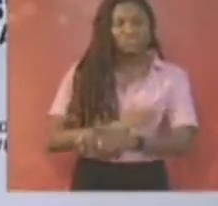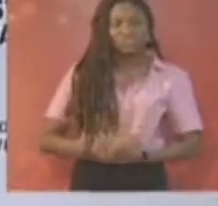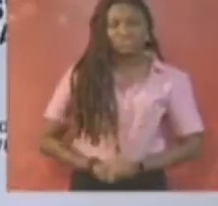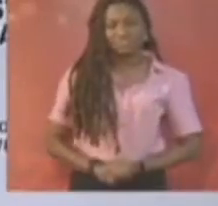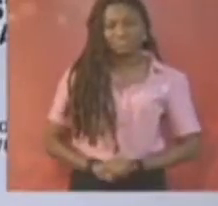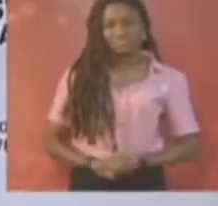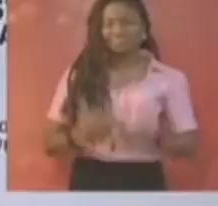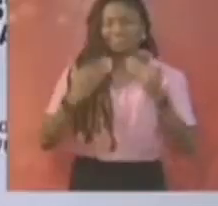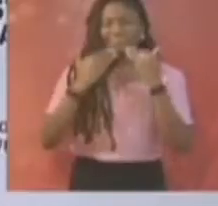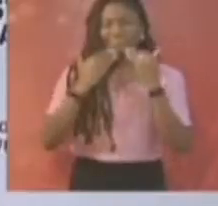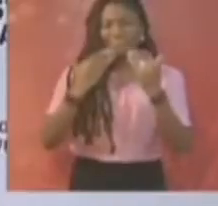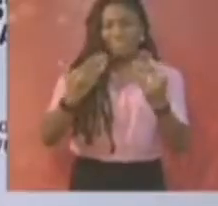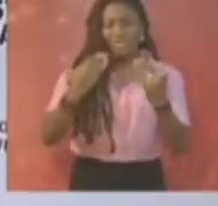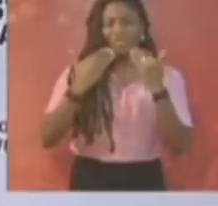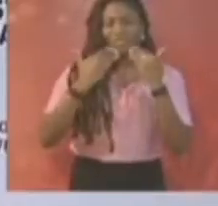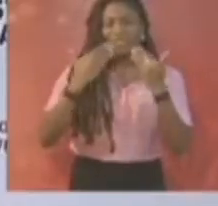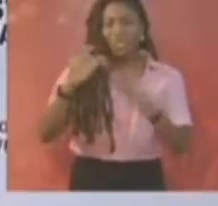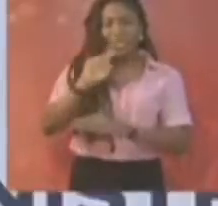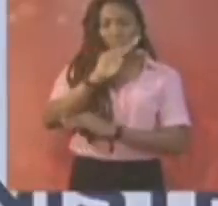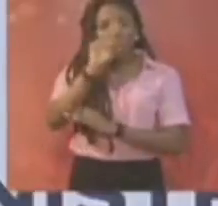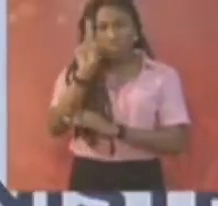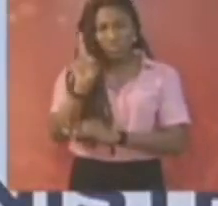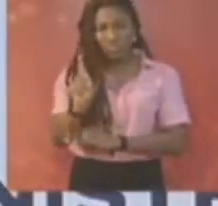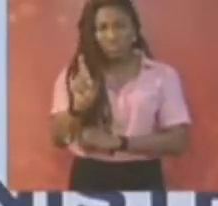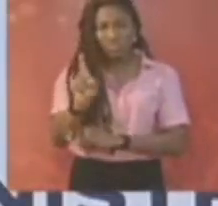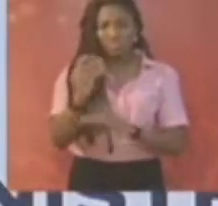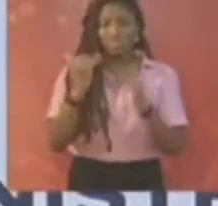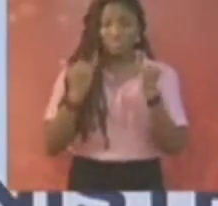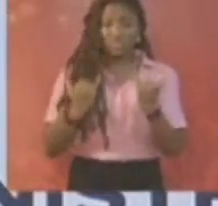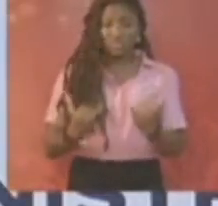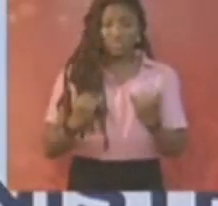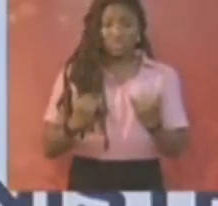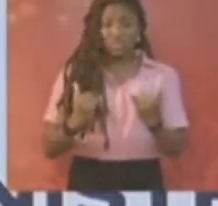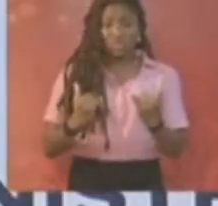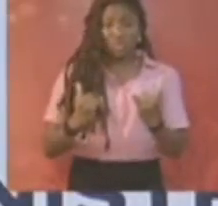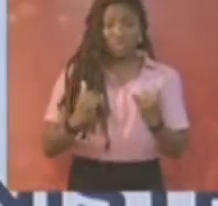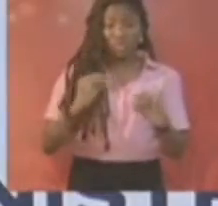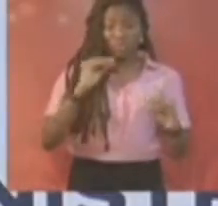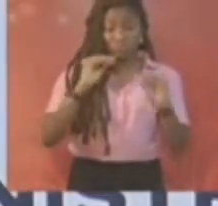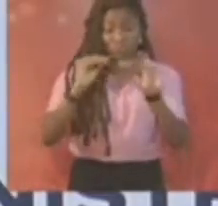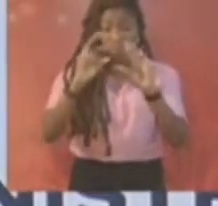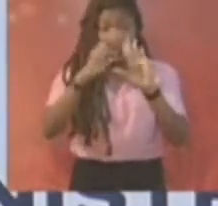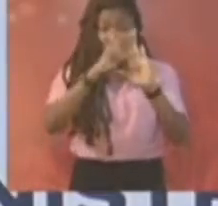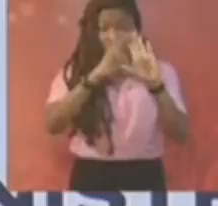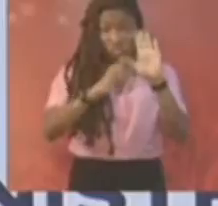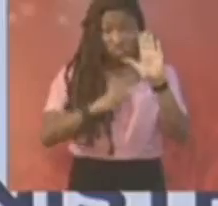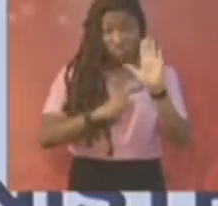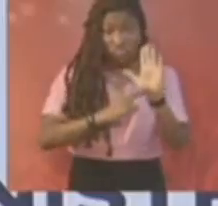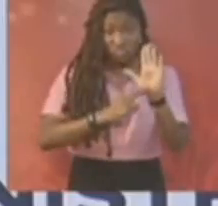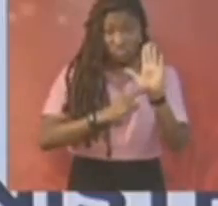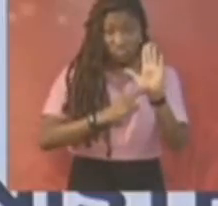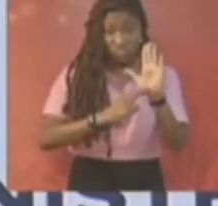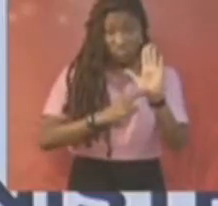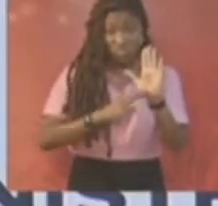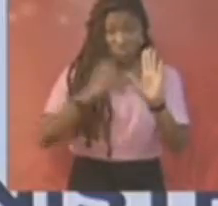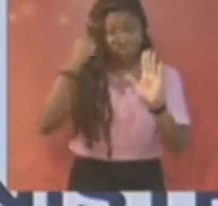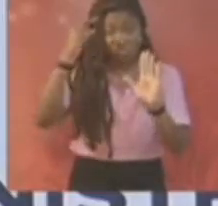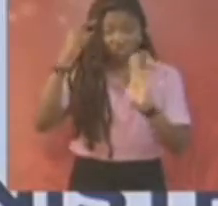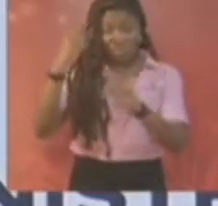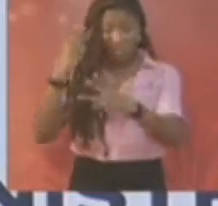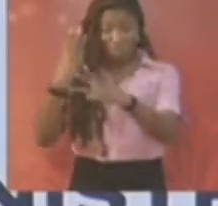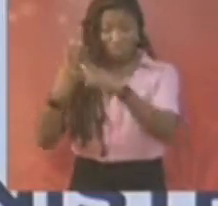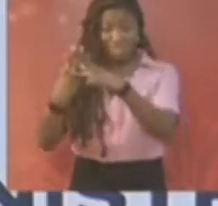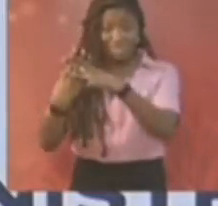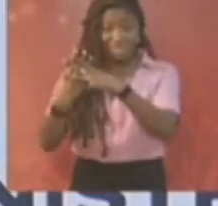Okay, thank you for the question. Now, the measures being put in place from the prison side of things are actually measures